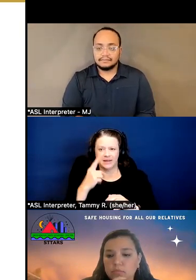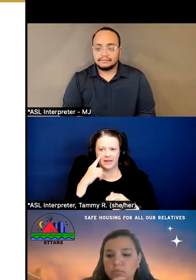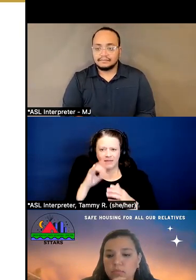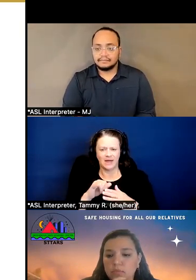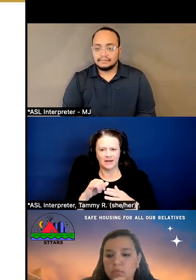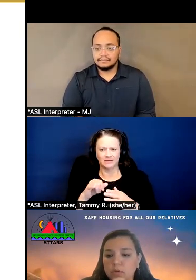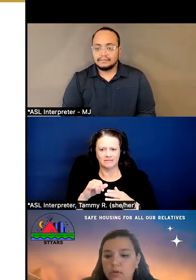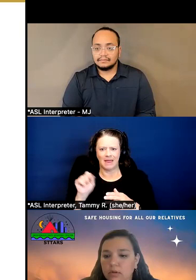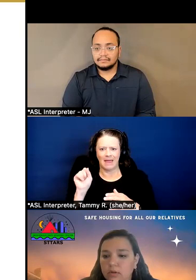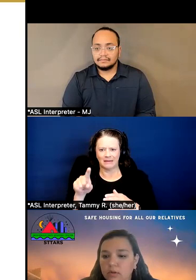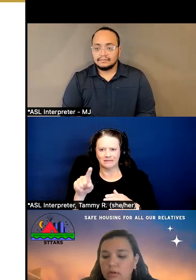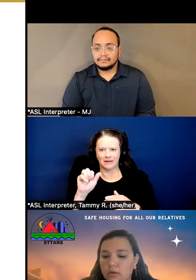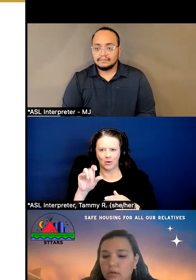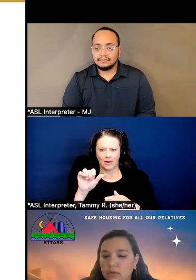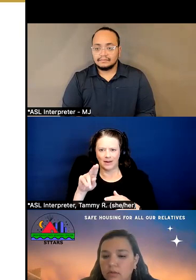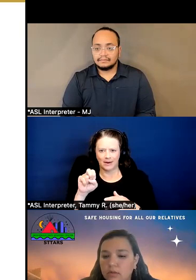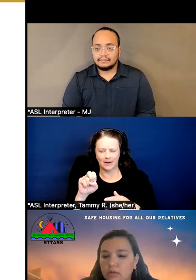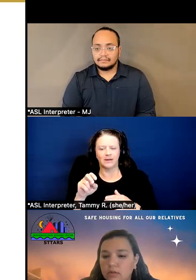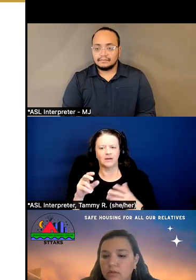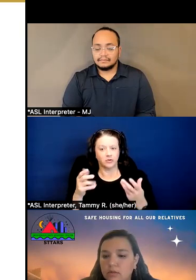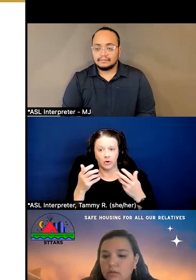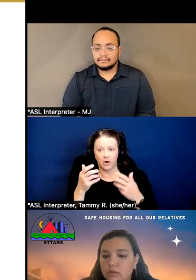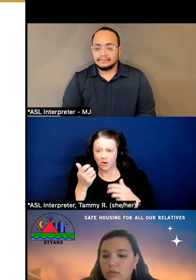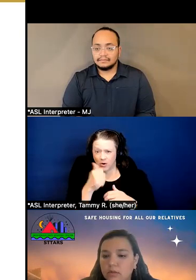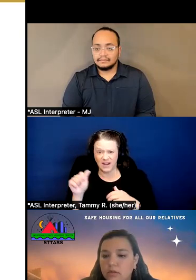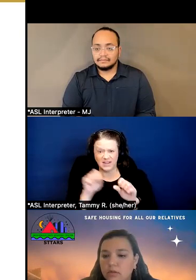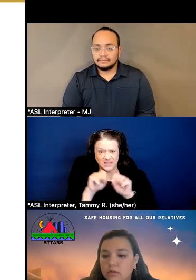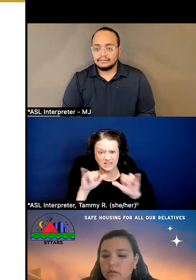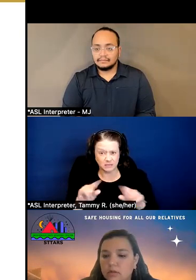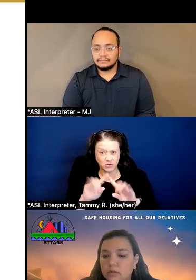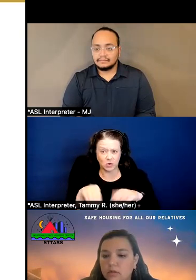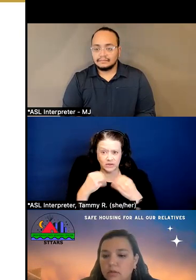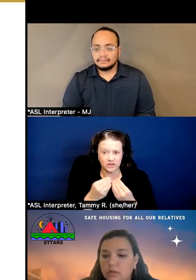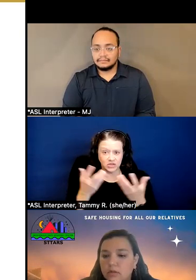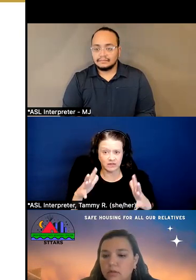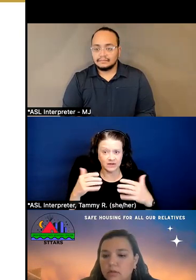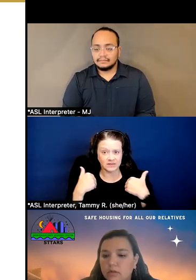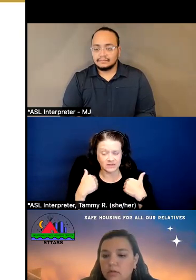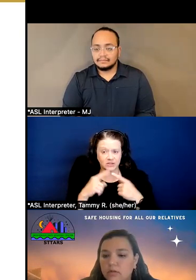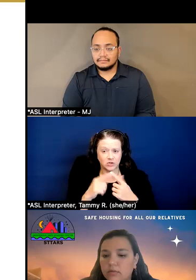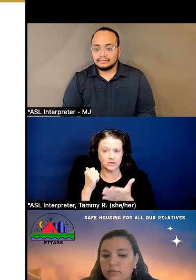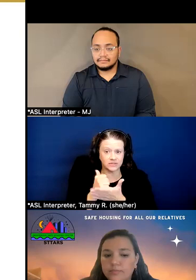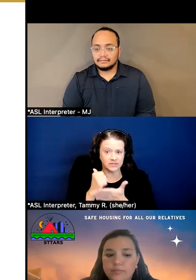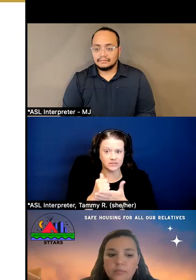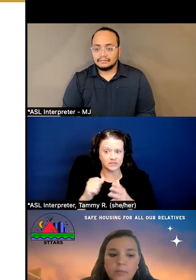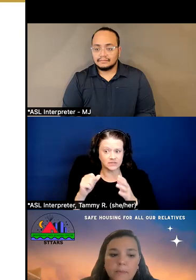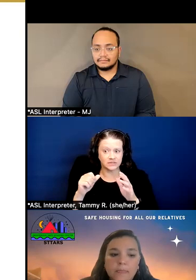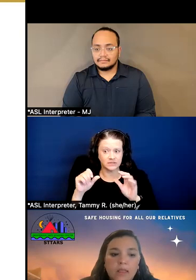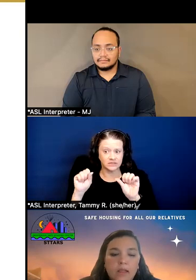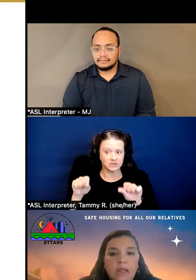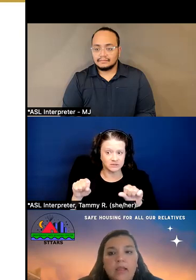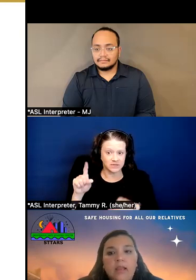directed towards you, Caroline. So is there any systems or organizations that exist to assist possibly?